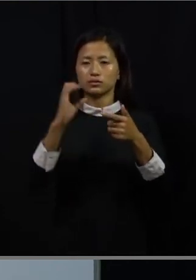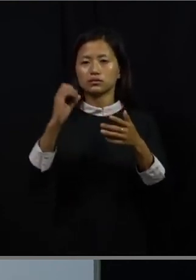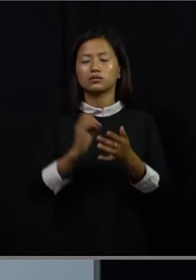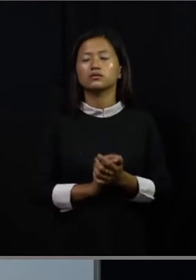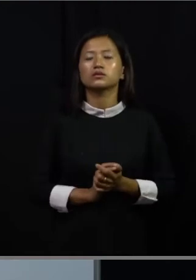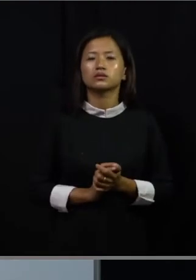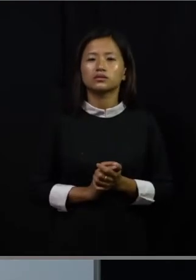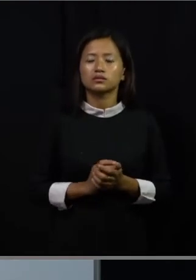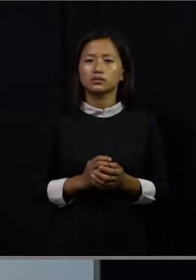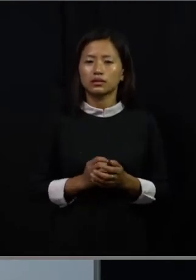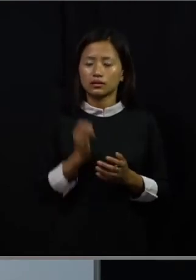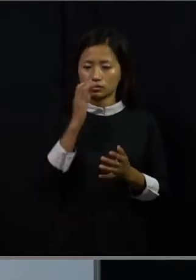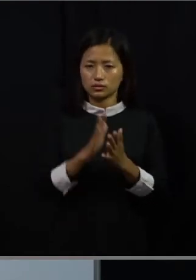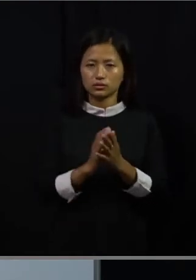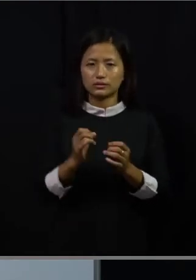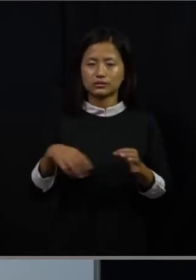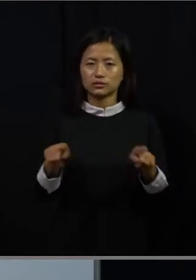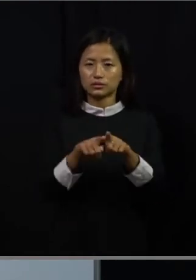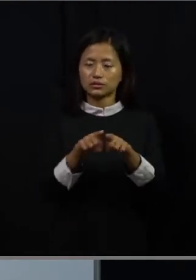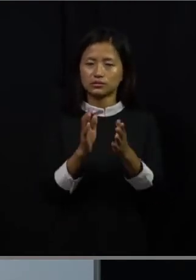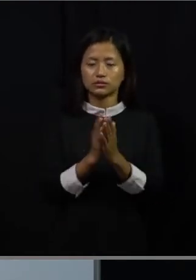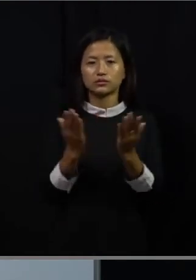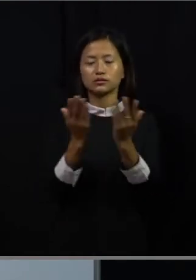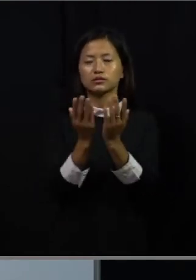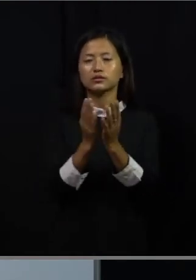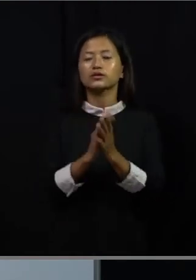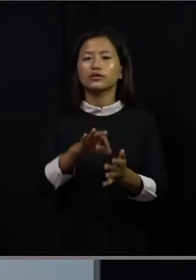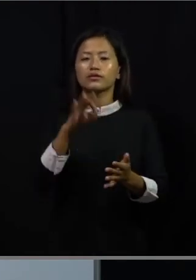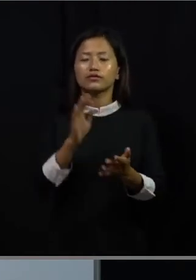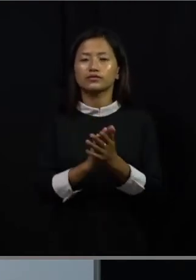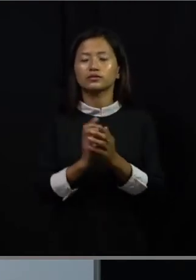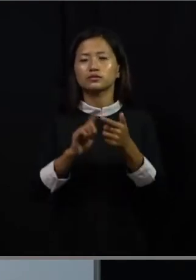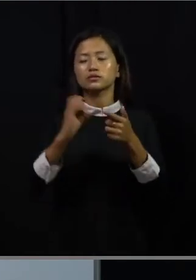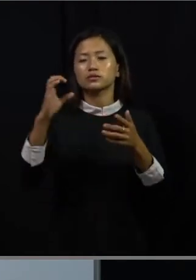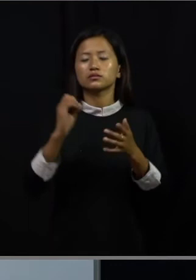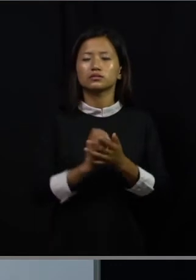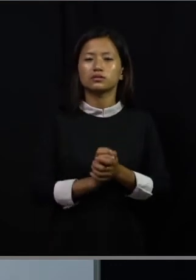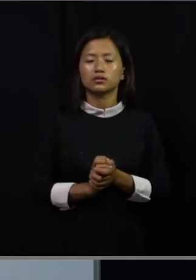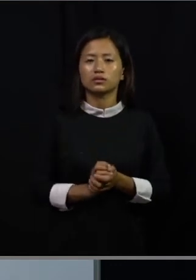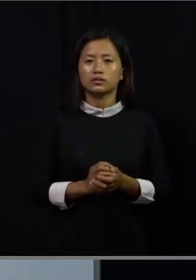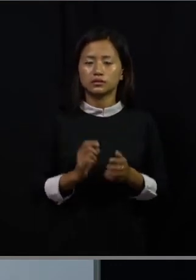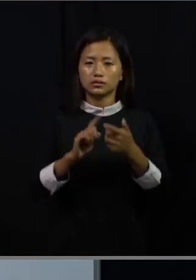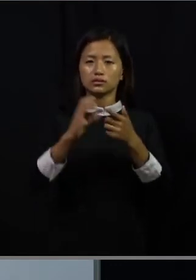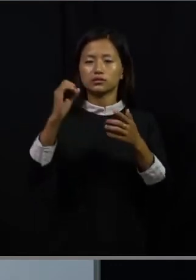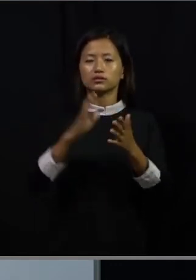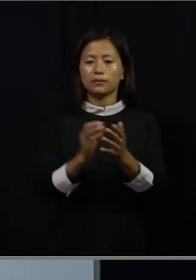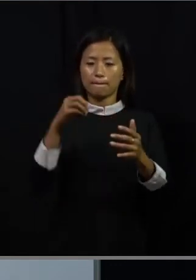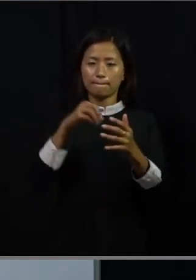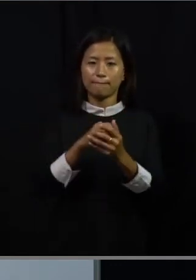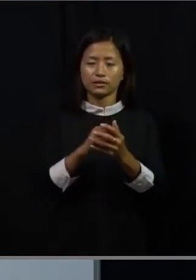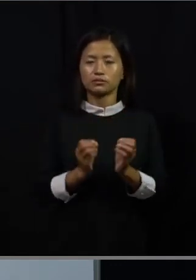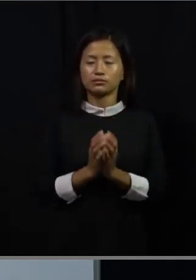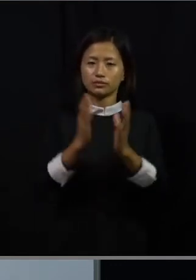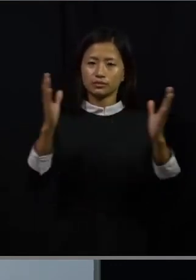Okay, sociologists are also interested in the study of economic activities. Okay, why? Because the economic activities impacts